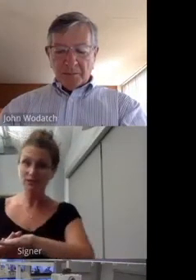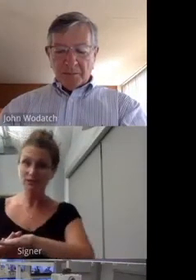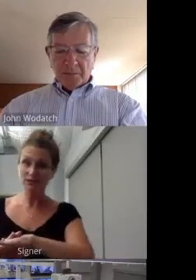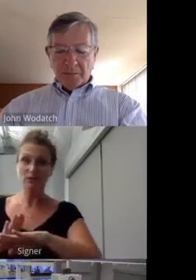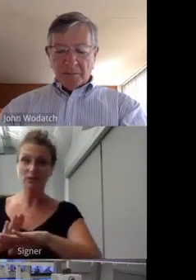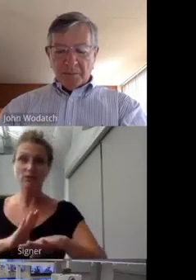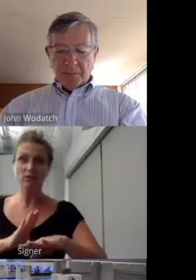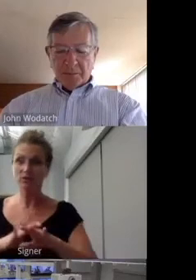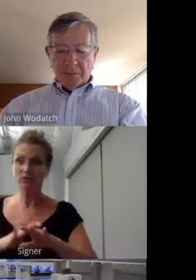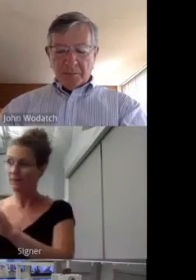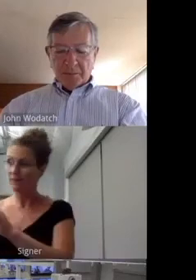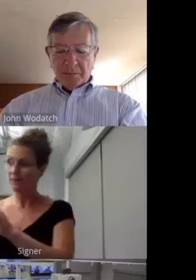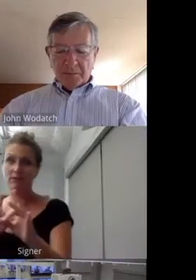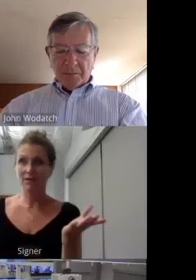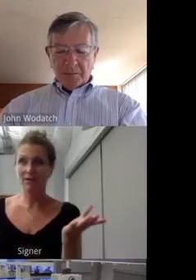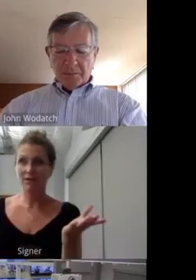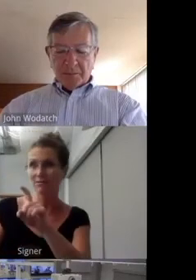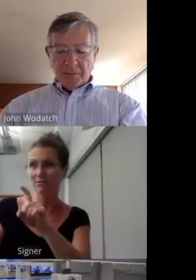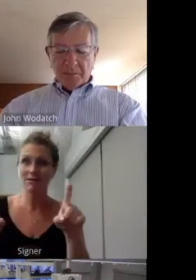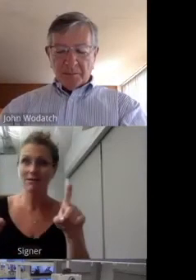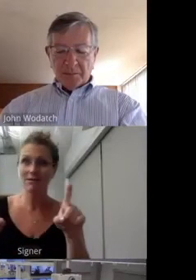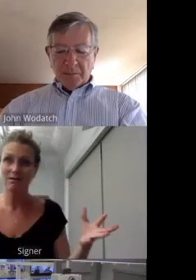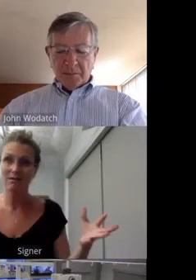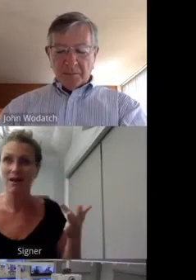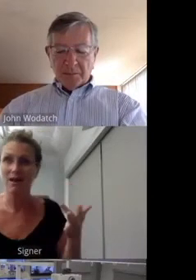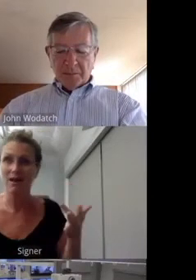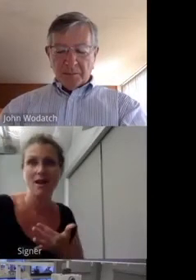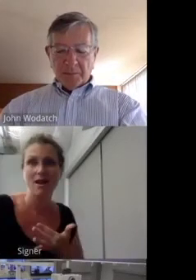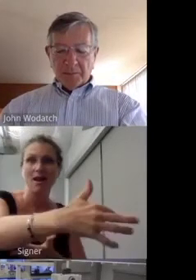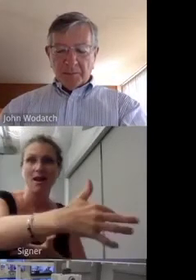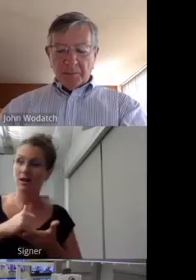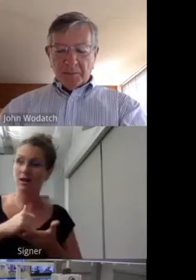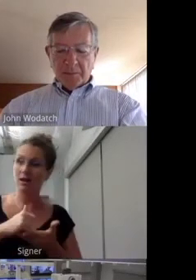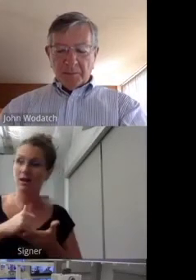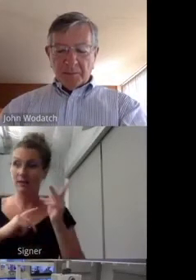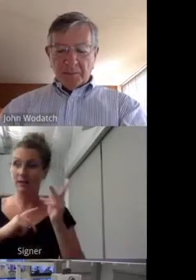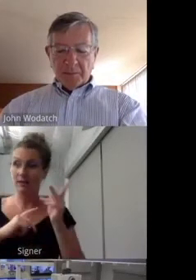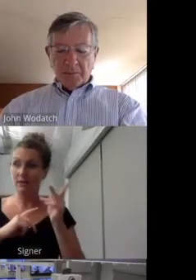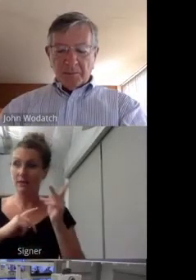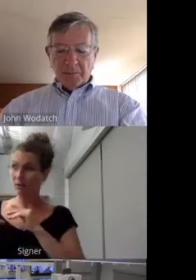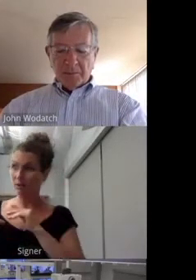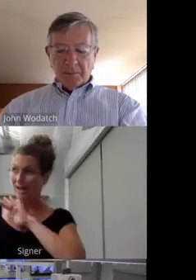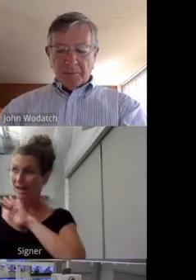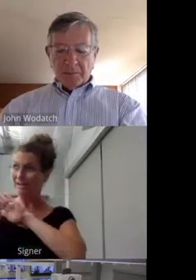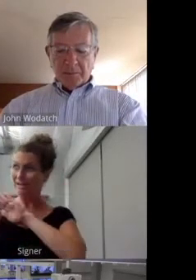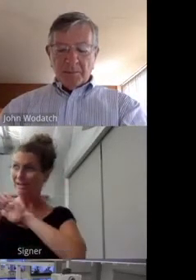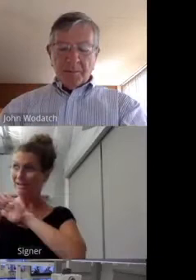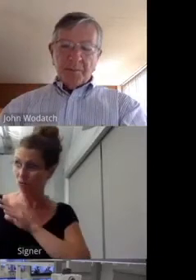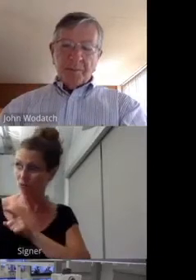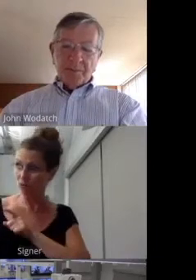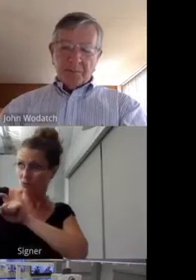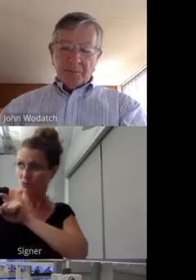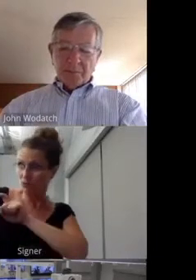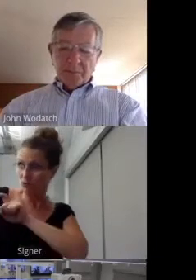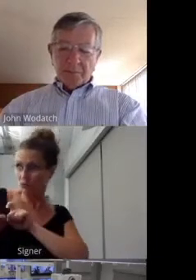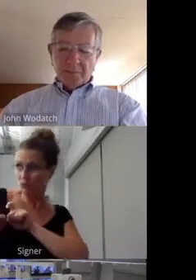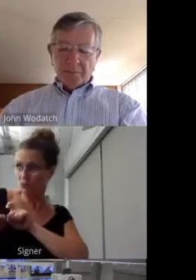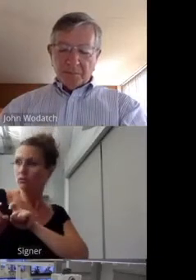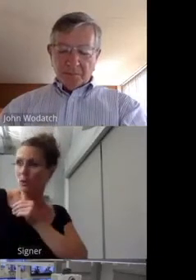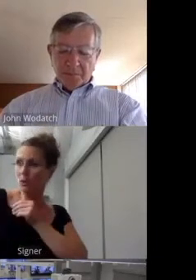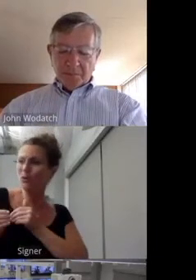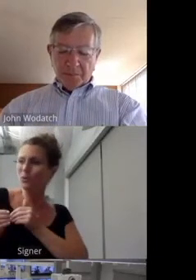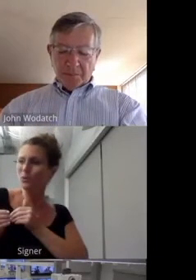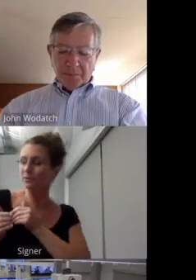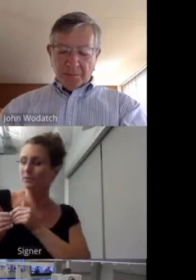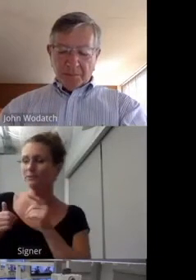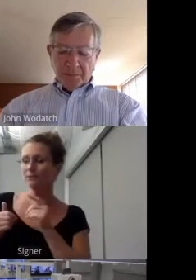that are against you next to you from the very beginning. Keep them right next to you and listen to them. We did the roundtable. We from the